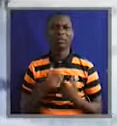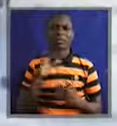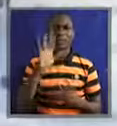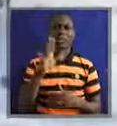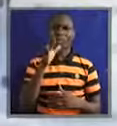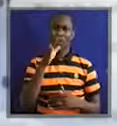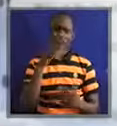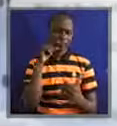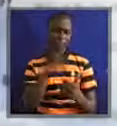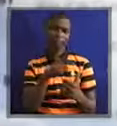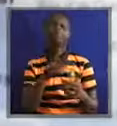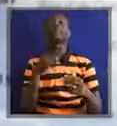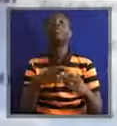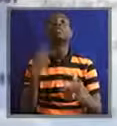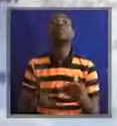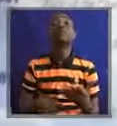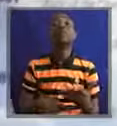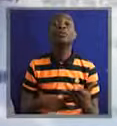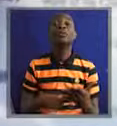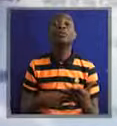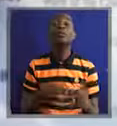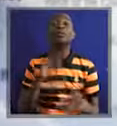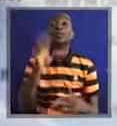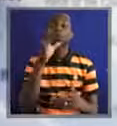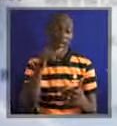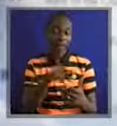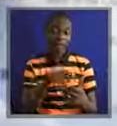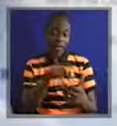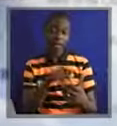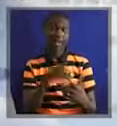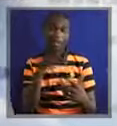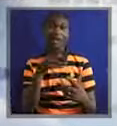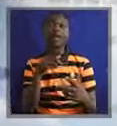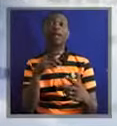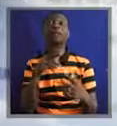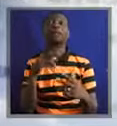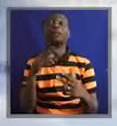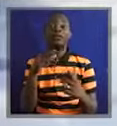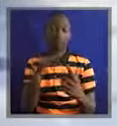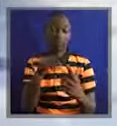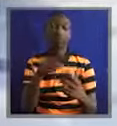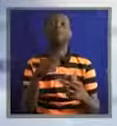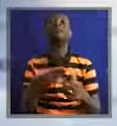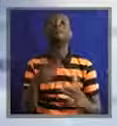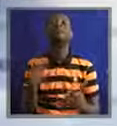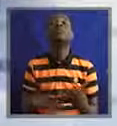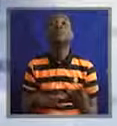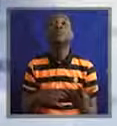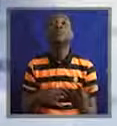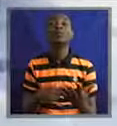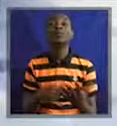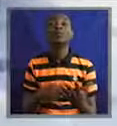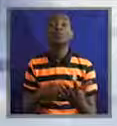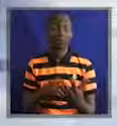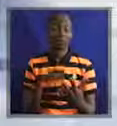ye fra ne sai wo maame e maame ye fra ne sai okay